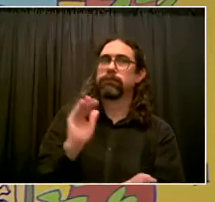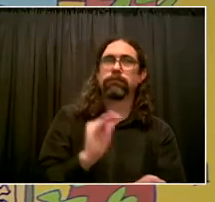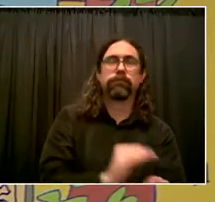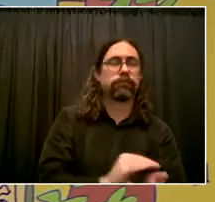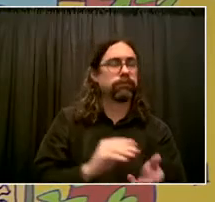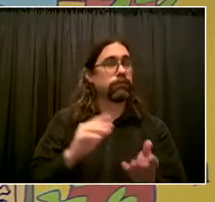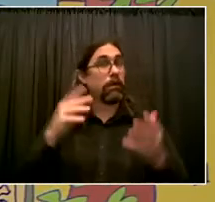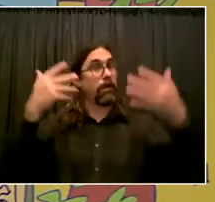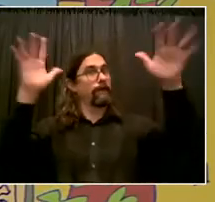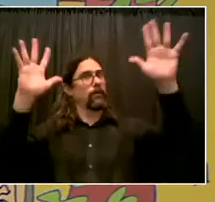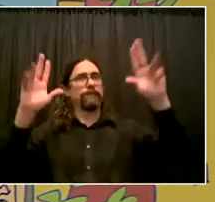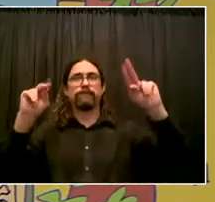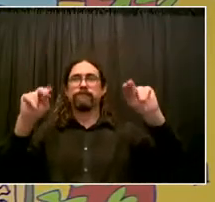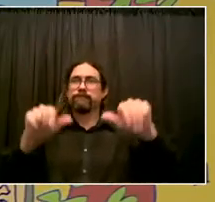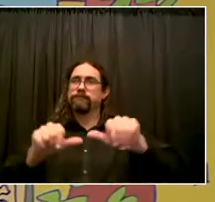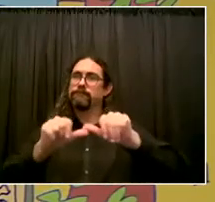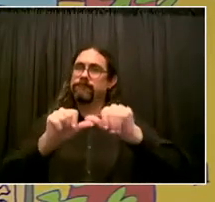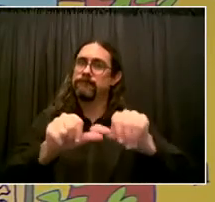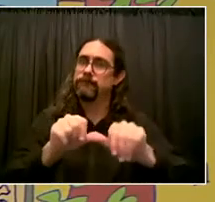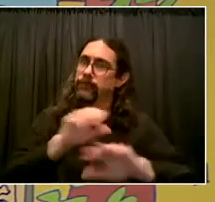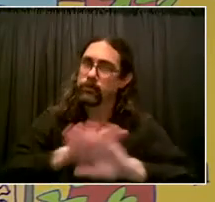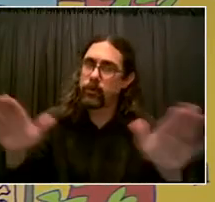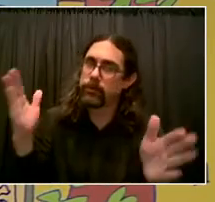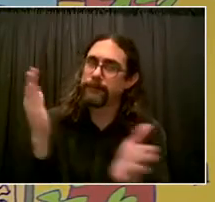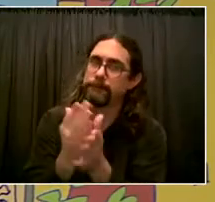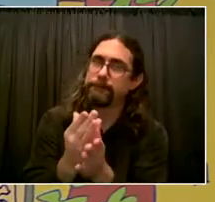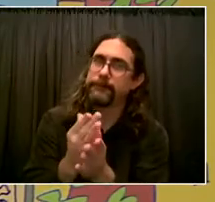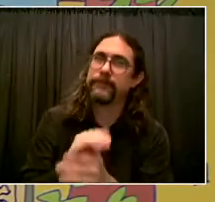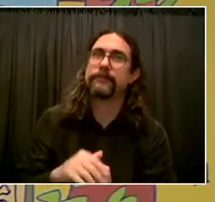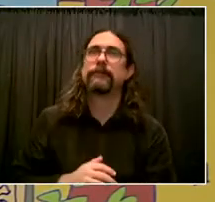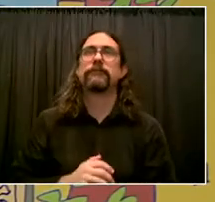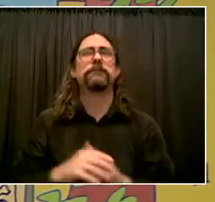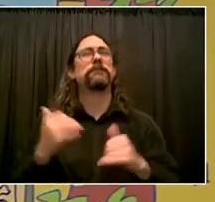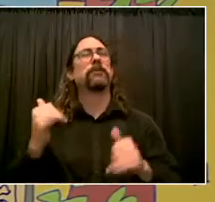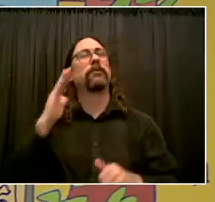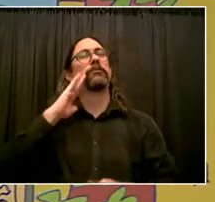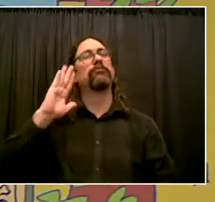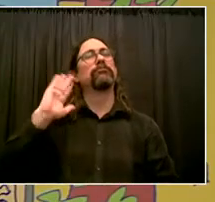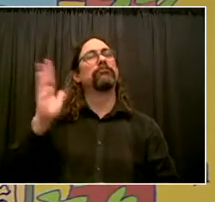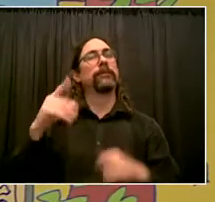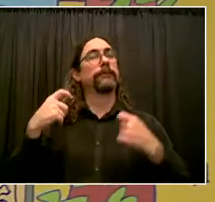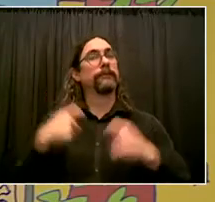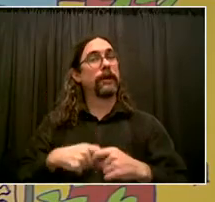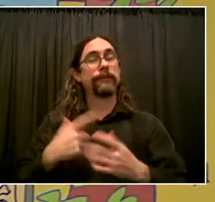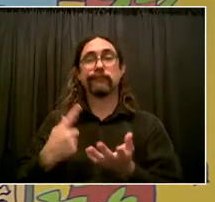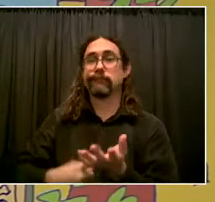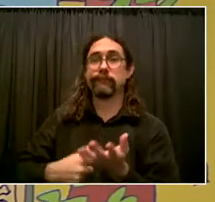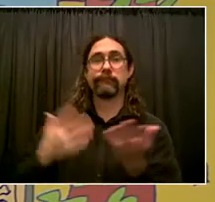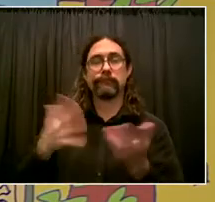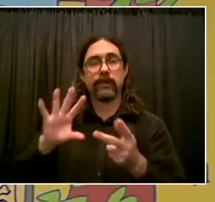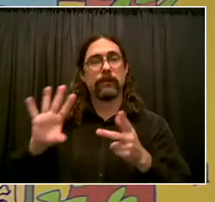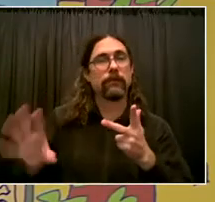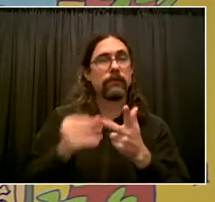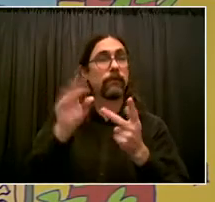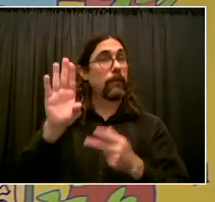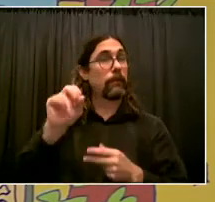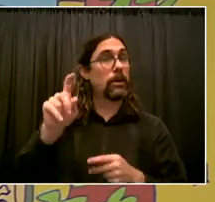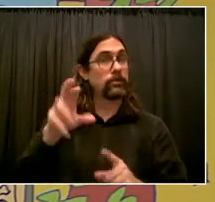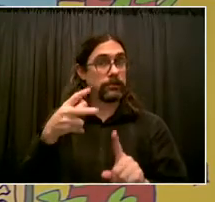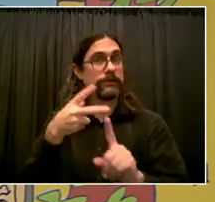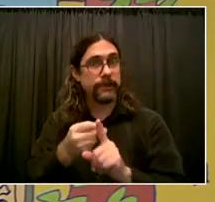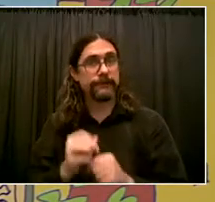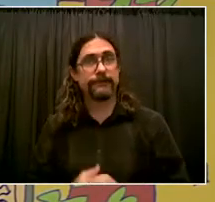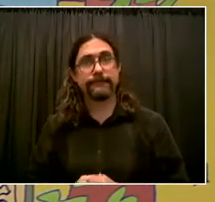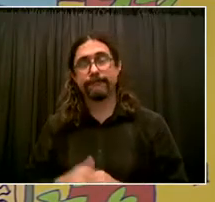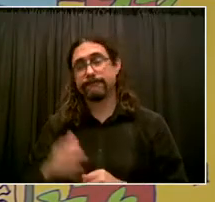Spanish and about the booster shots. Si usted recibió su vacuna de COVID